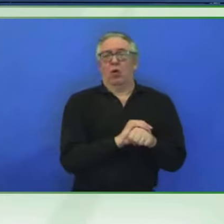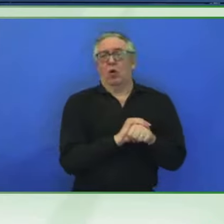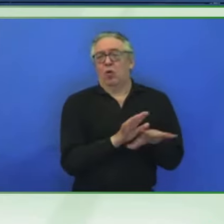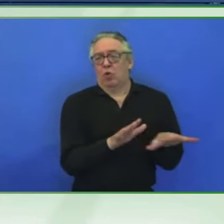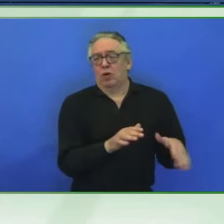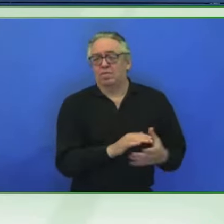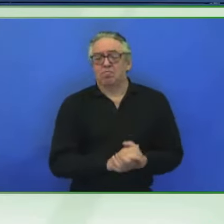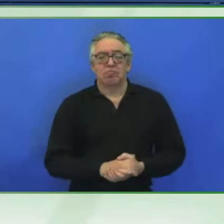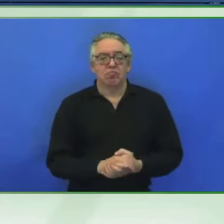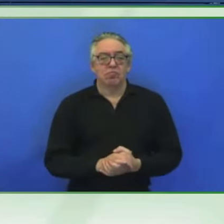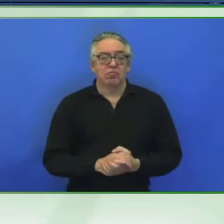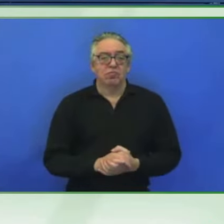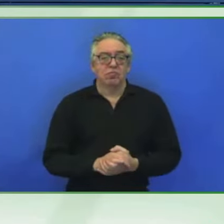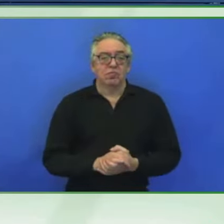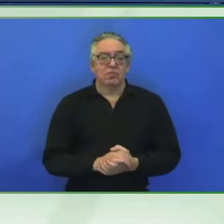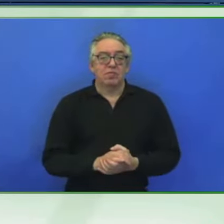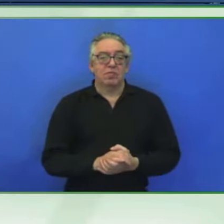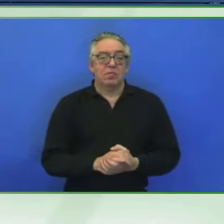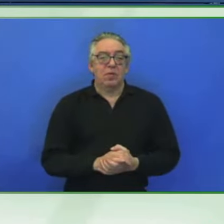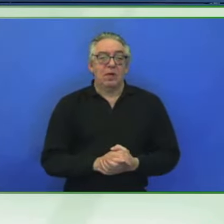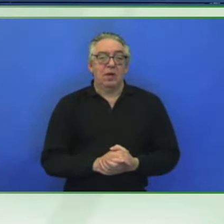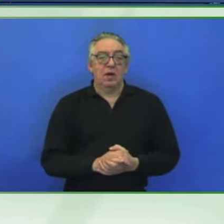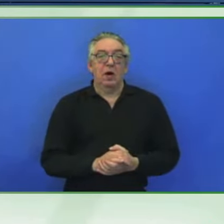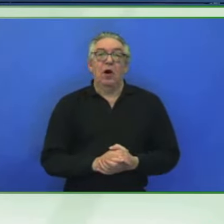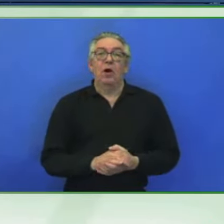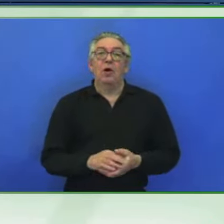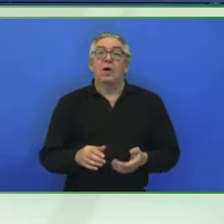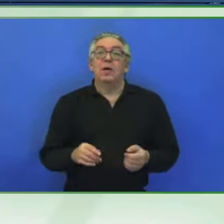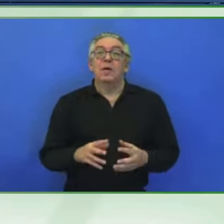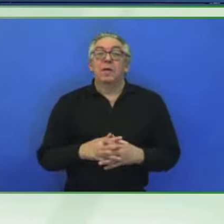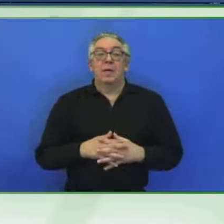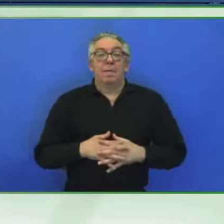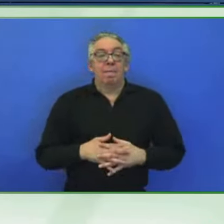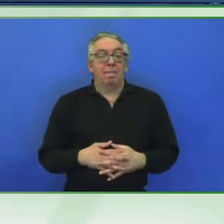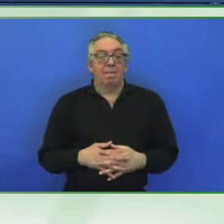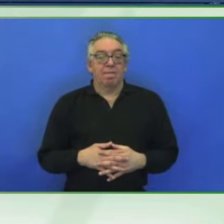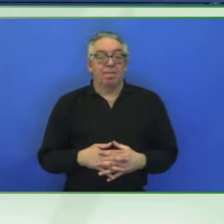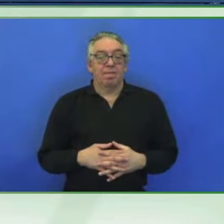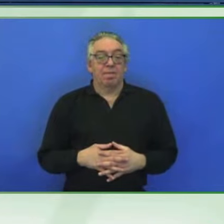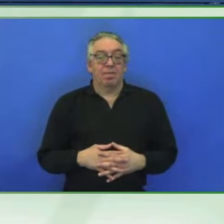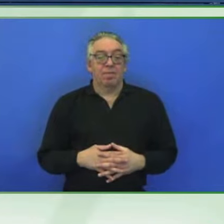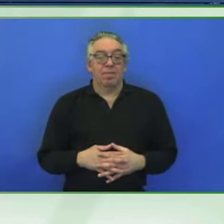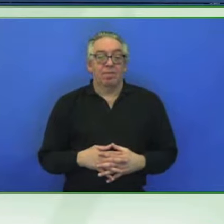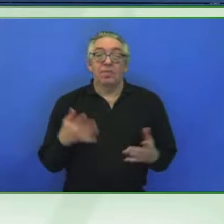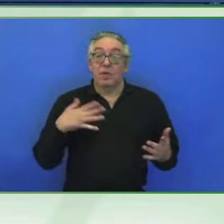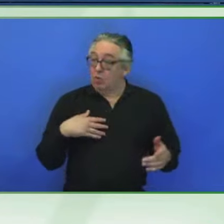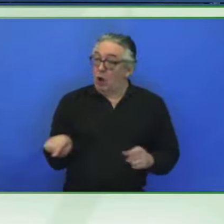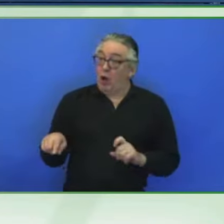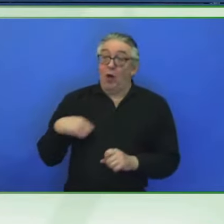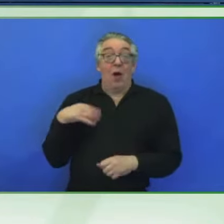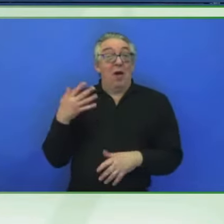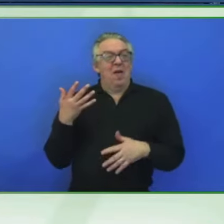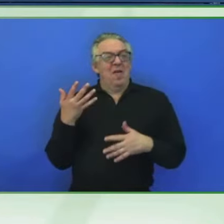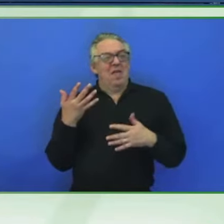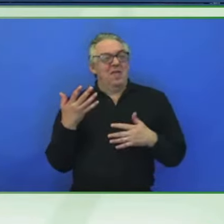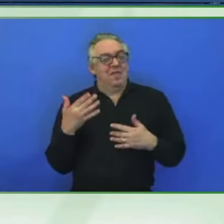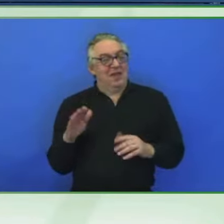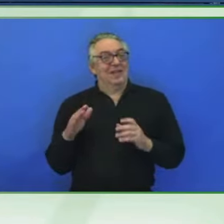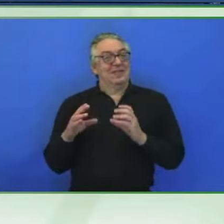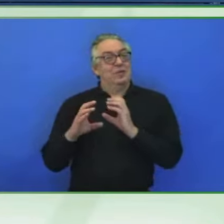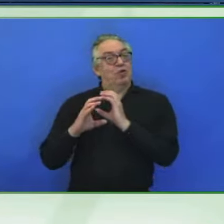during the onboard survey whether they have disabilities or not. We had 3%